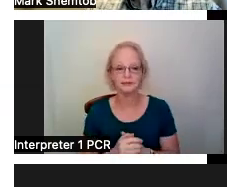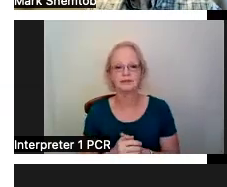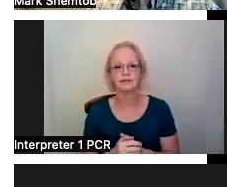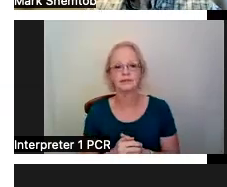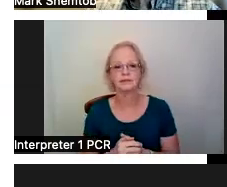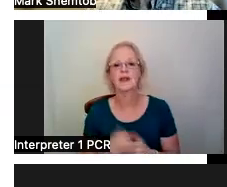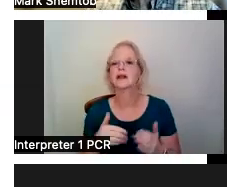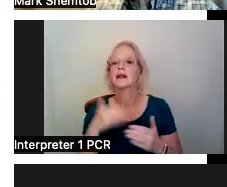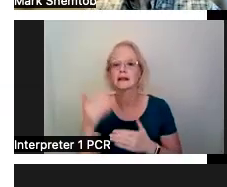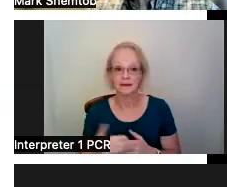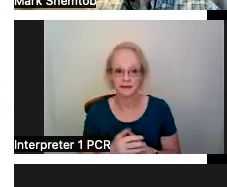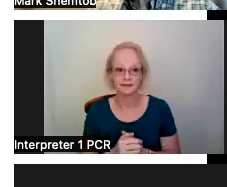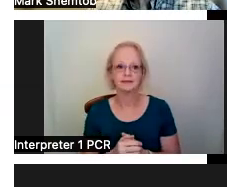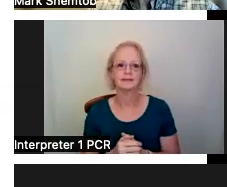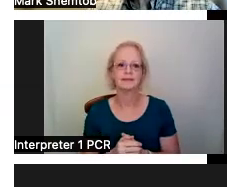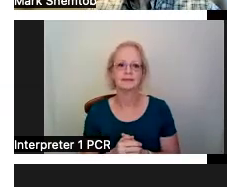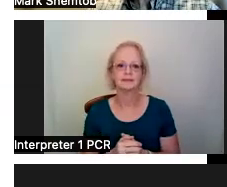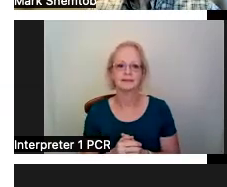Next slide.